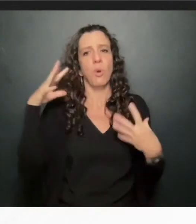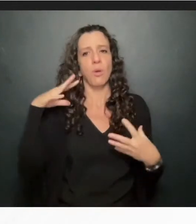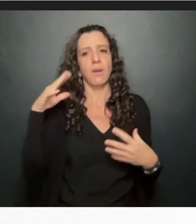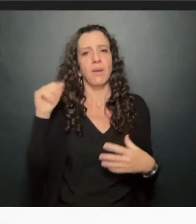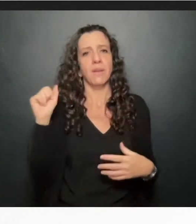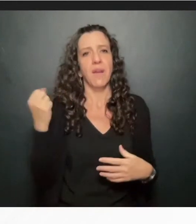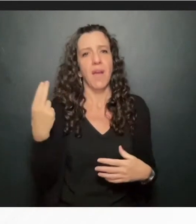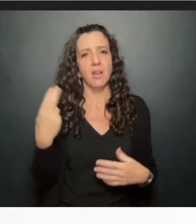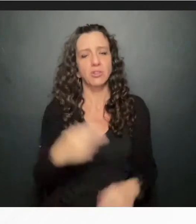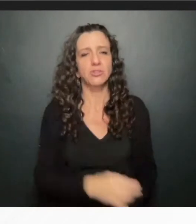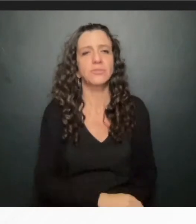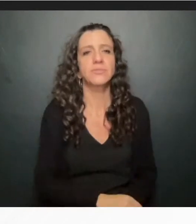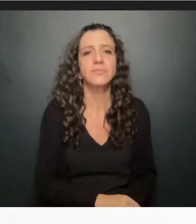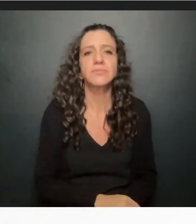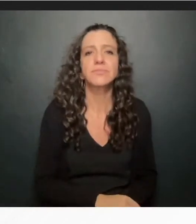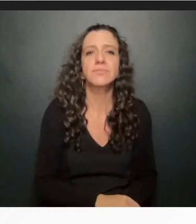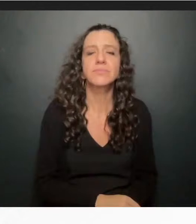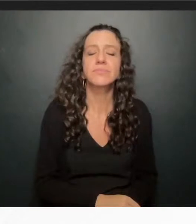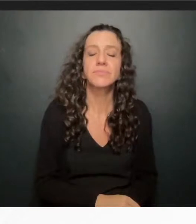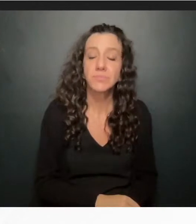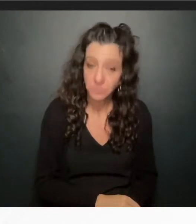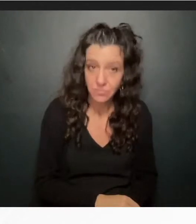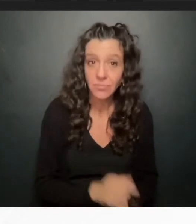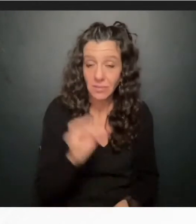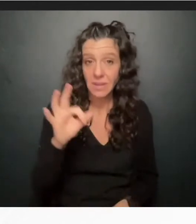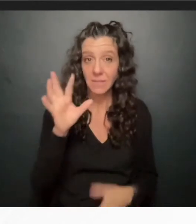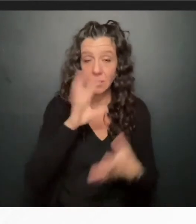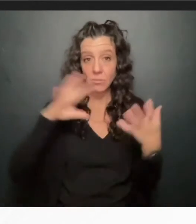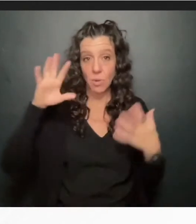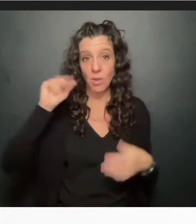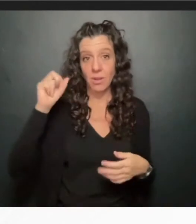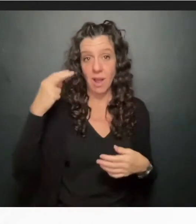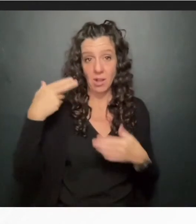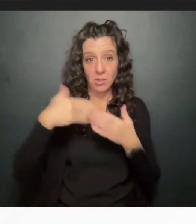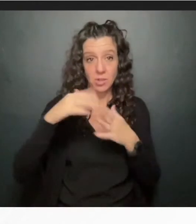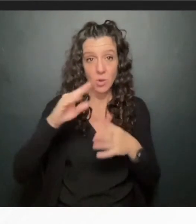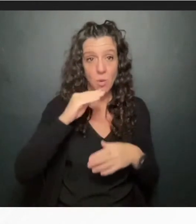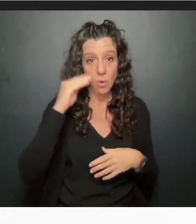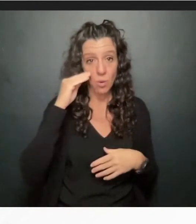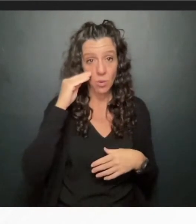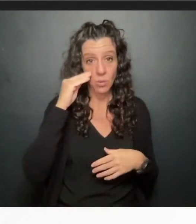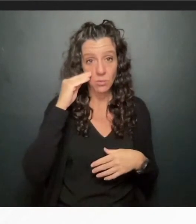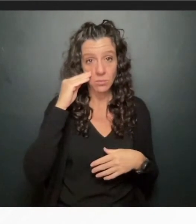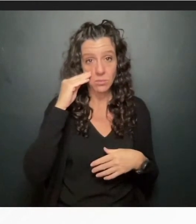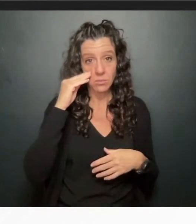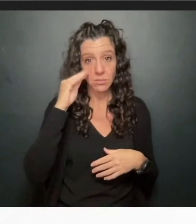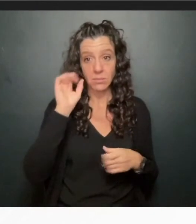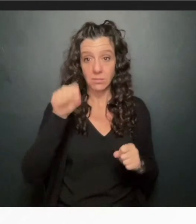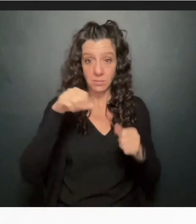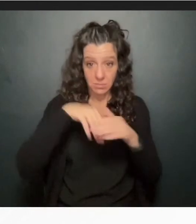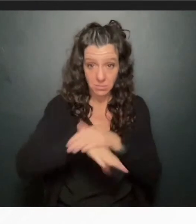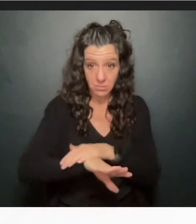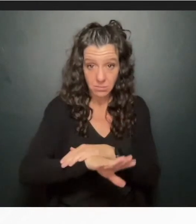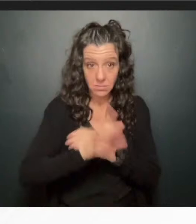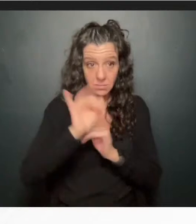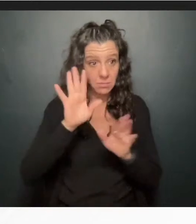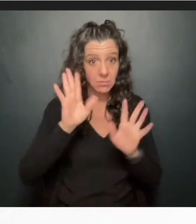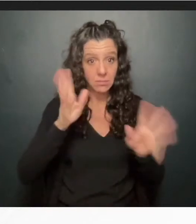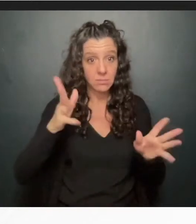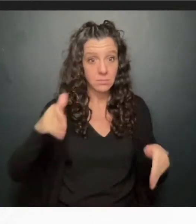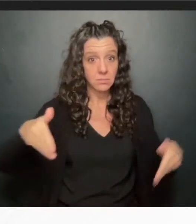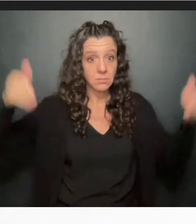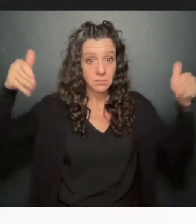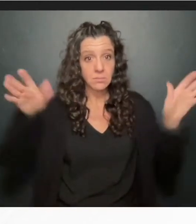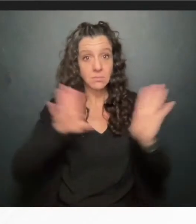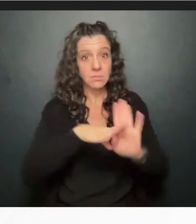And so if there's smoke and ash around your home that could come into your home, if you leave your doors and windows open,